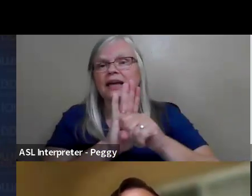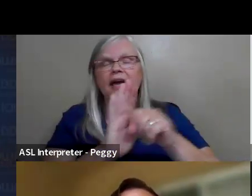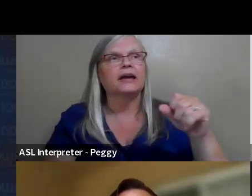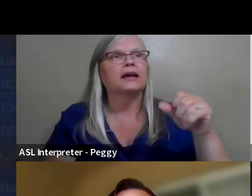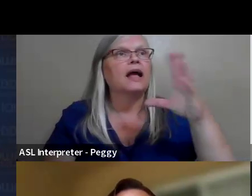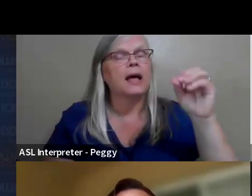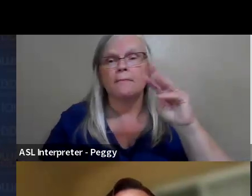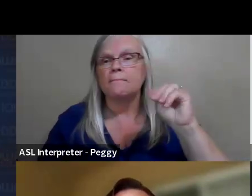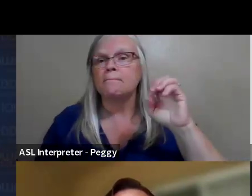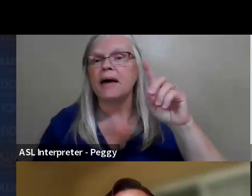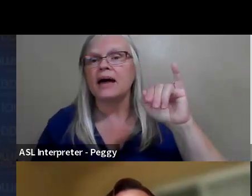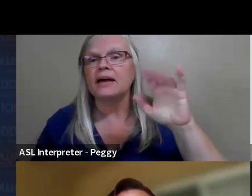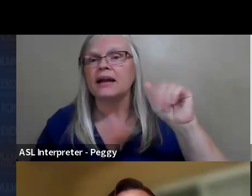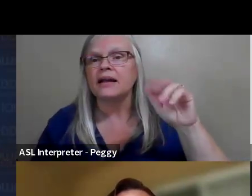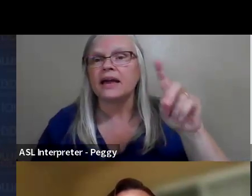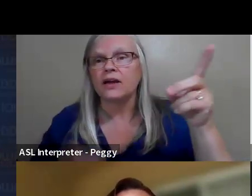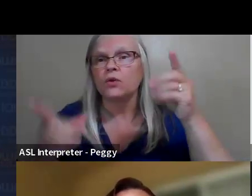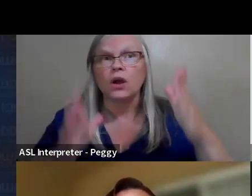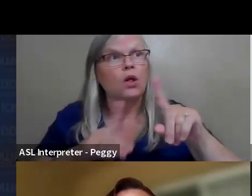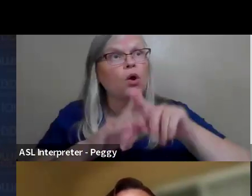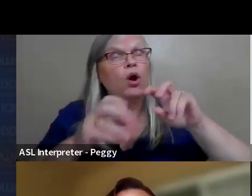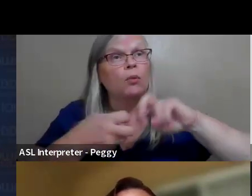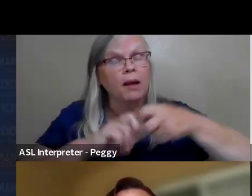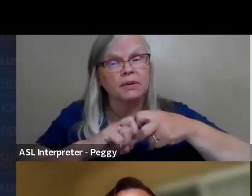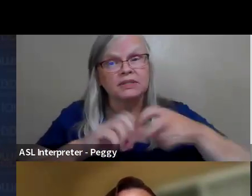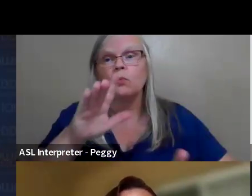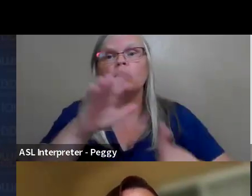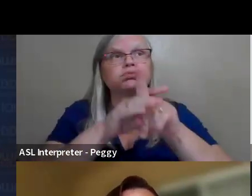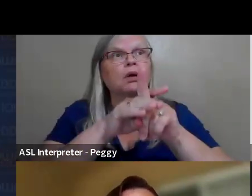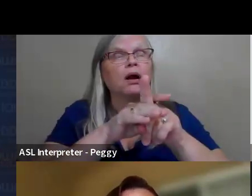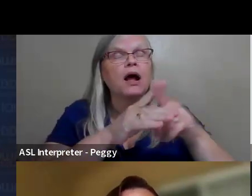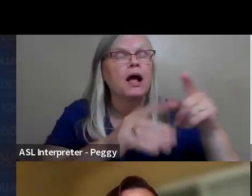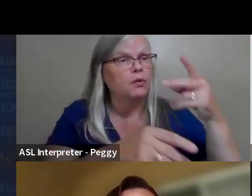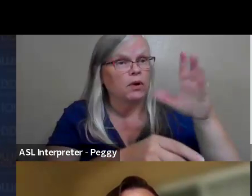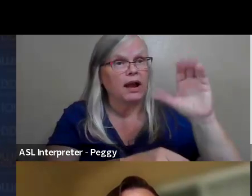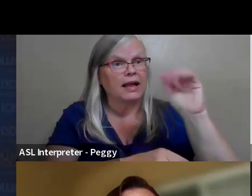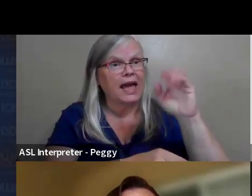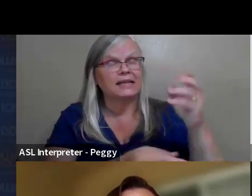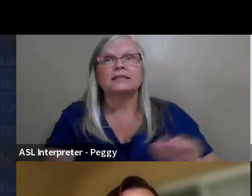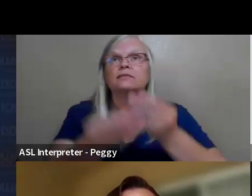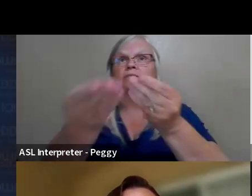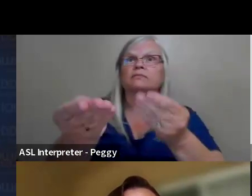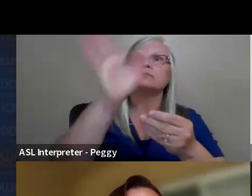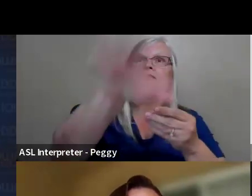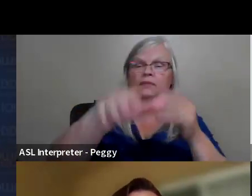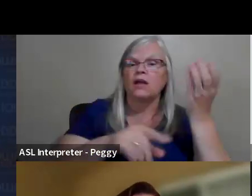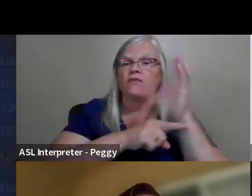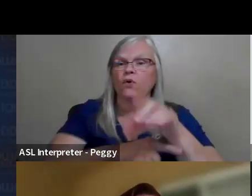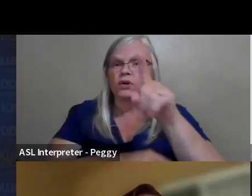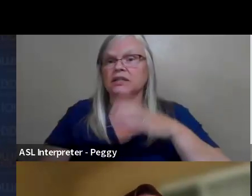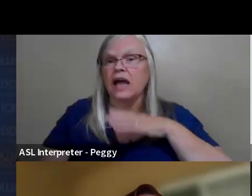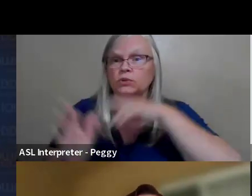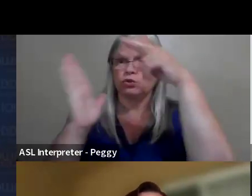directors. And then when there are problems, we open up cases in our members of Congress's office and hold them accountable for rolling back the clock. Make them change